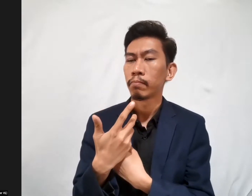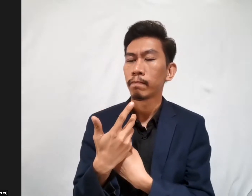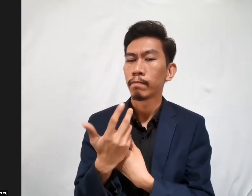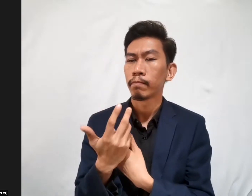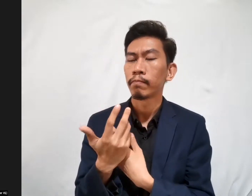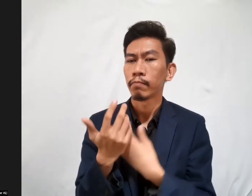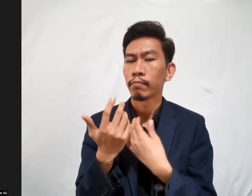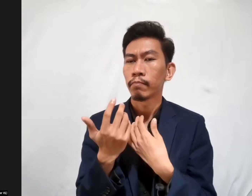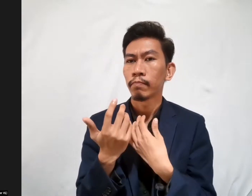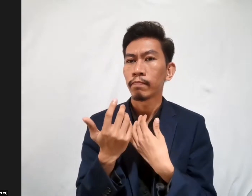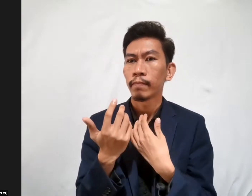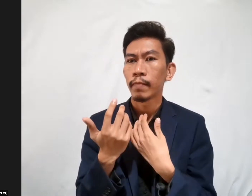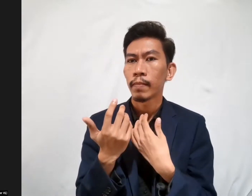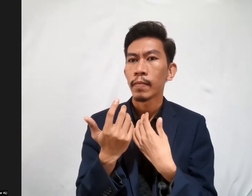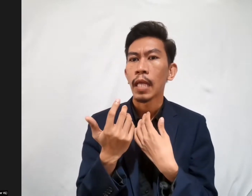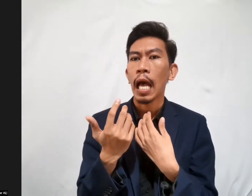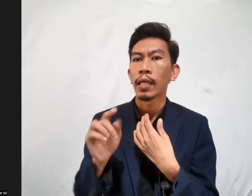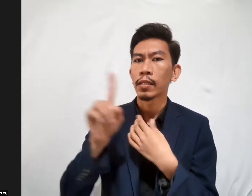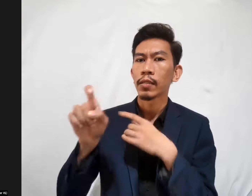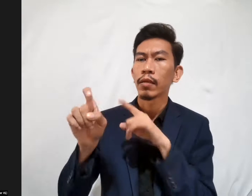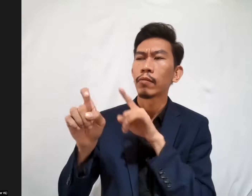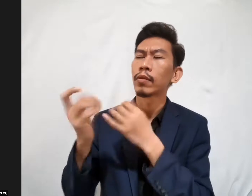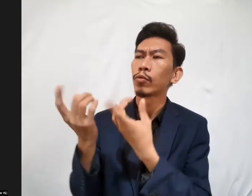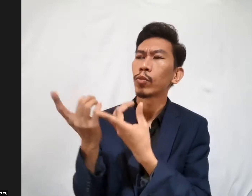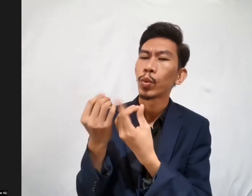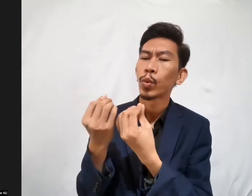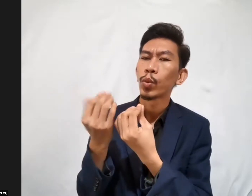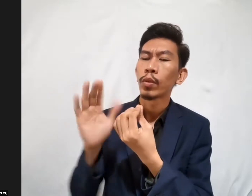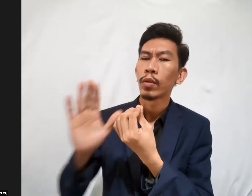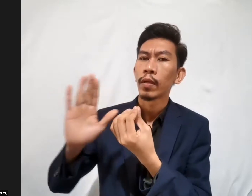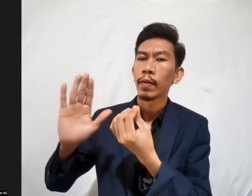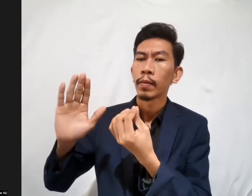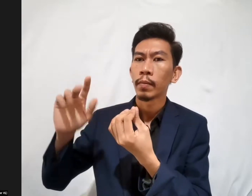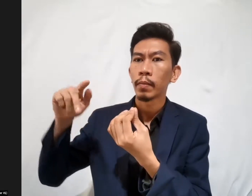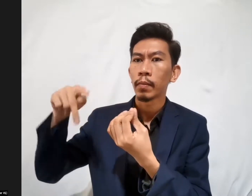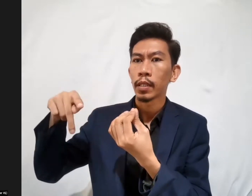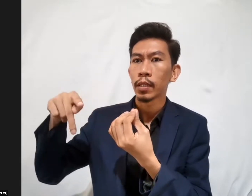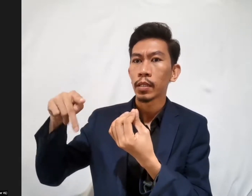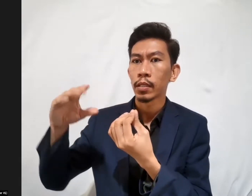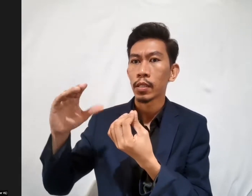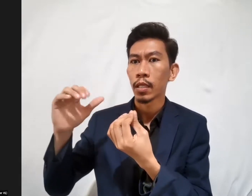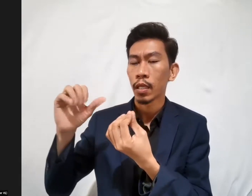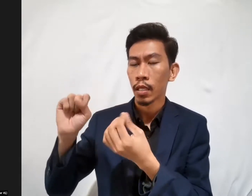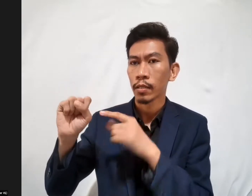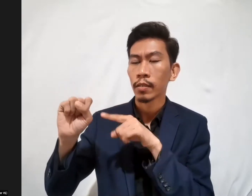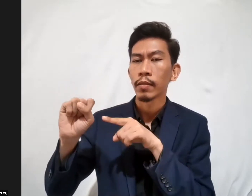can we ask what are the current efforts of the PCS in terms